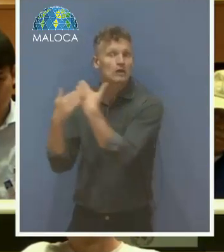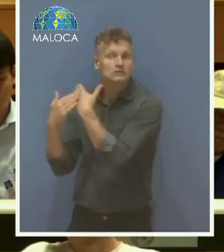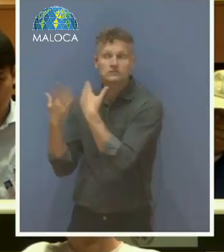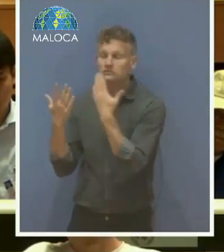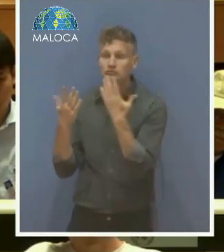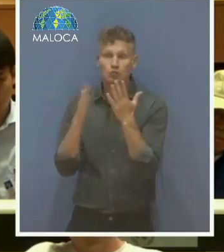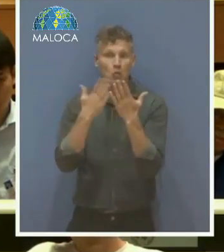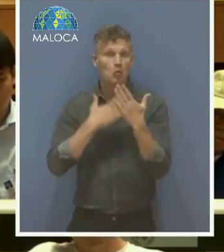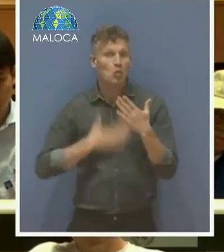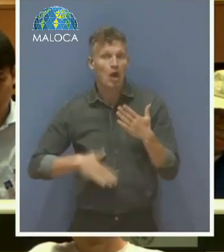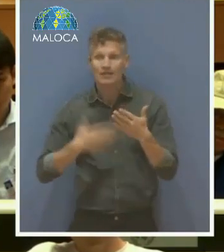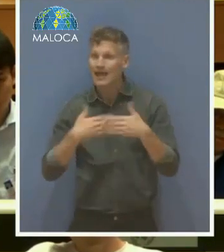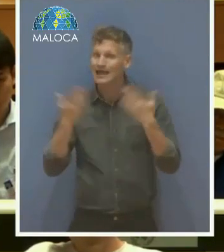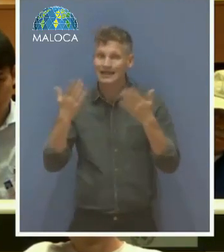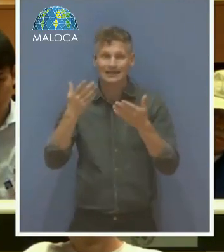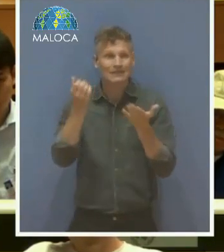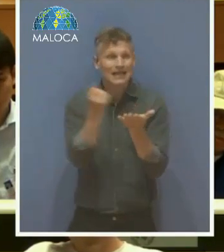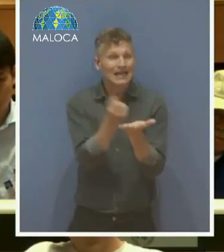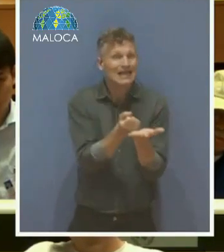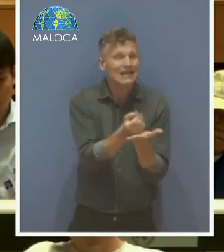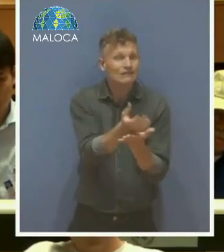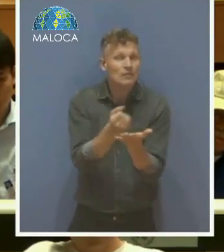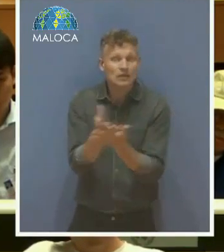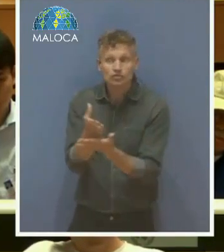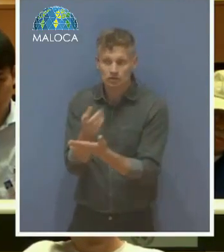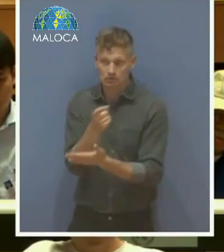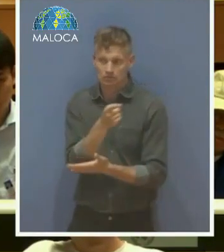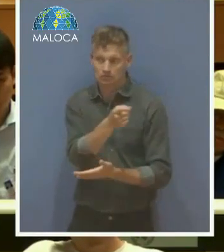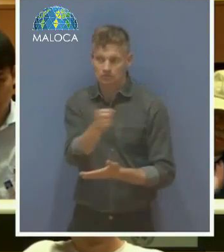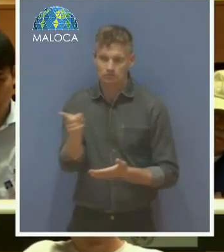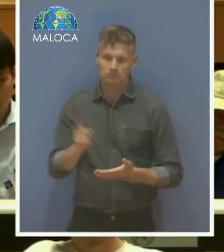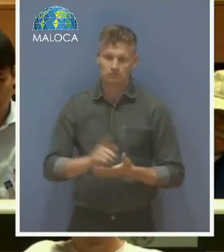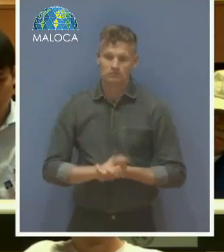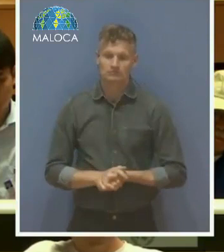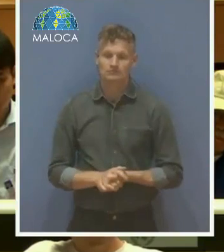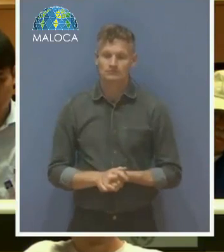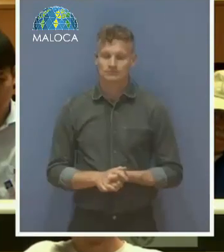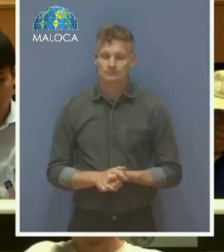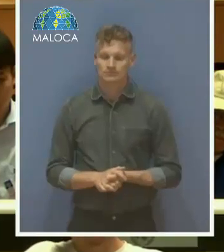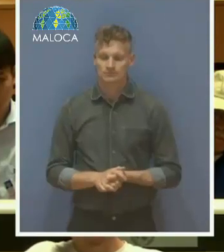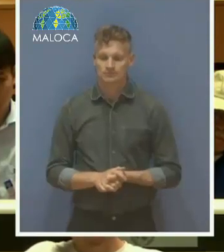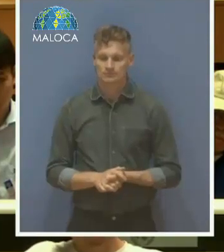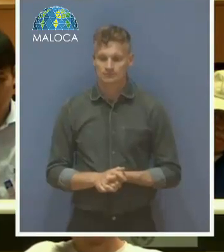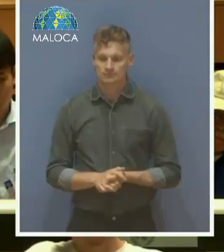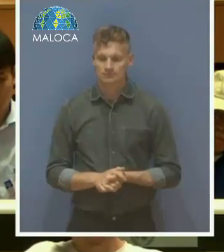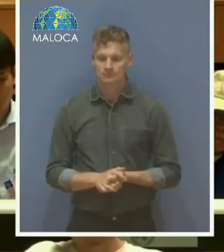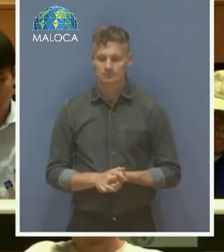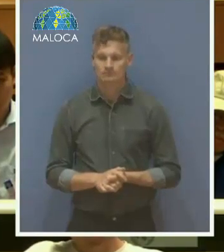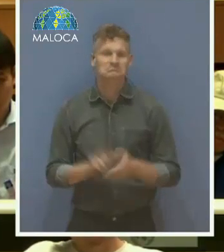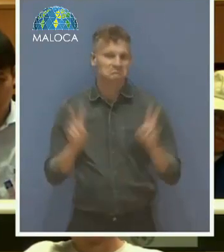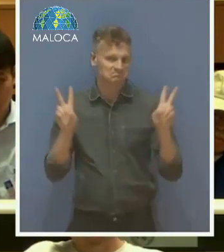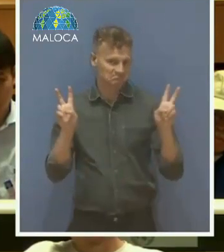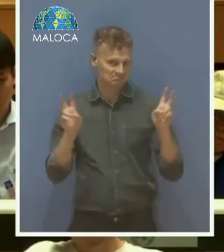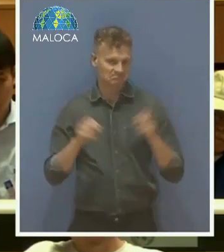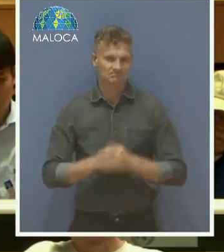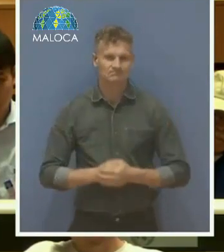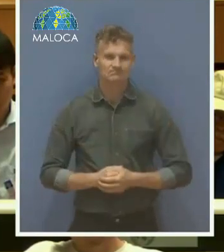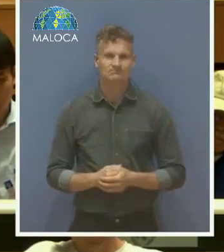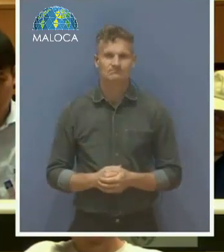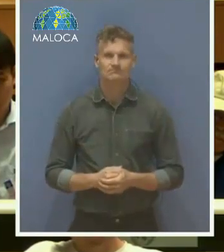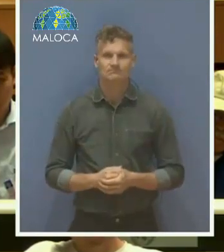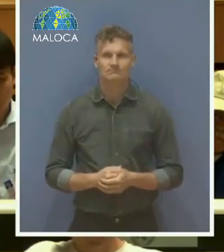record of information known to the requester that is of relevance, end of quote.